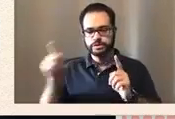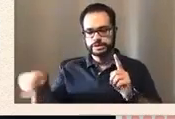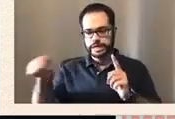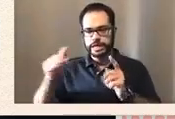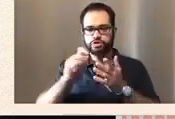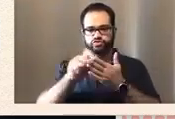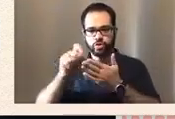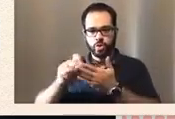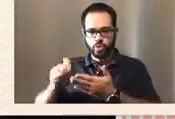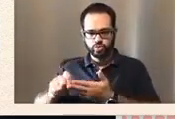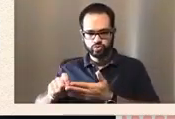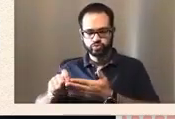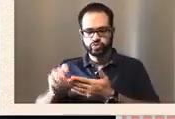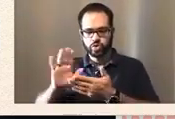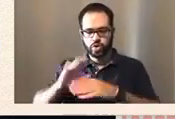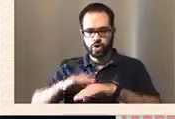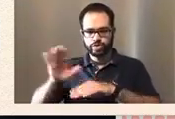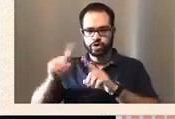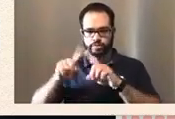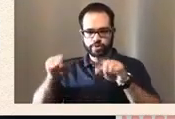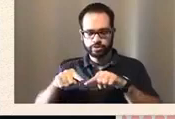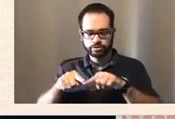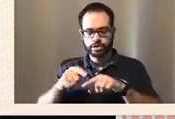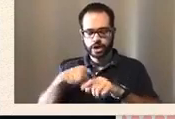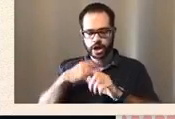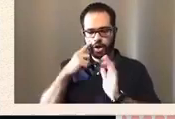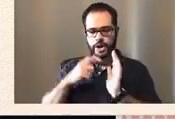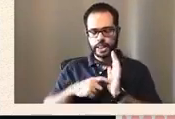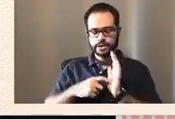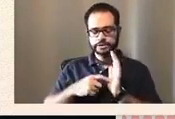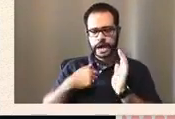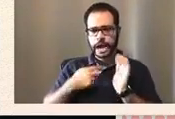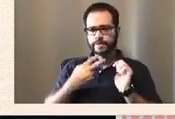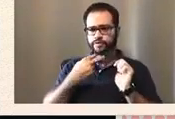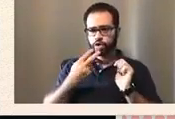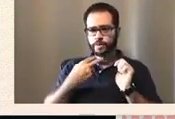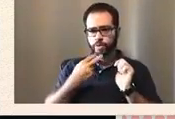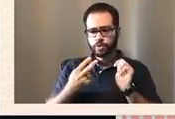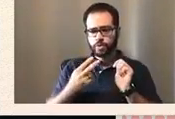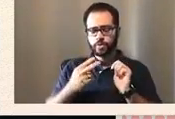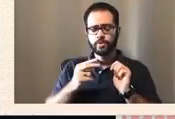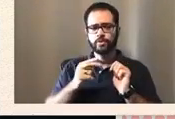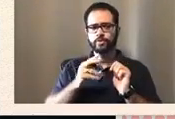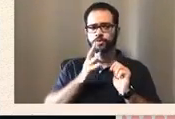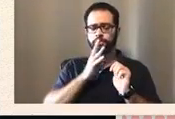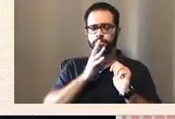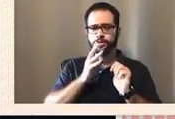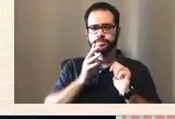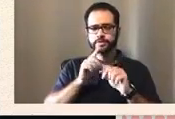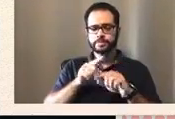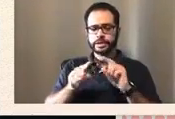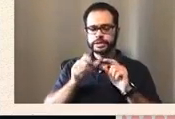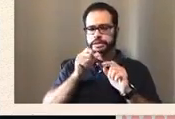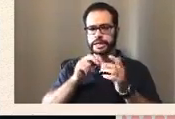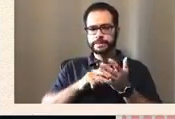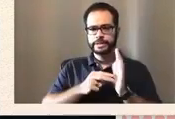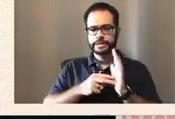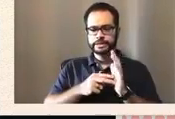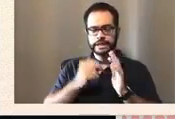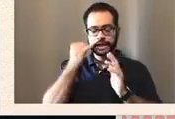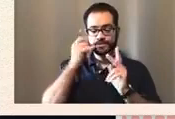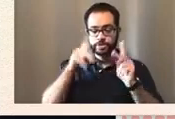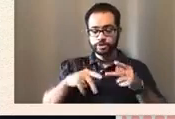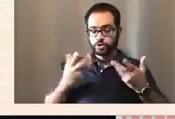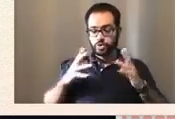And I realized that even if I'm verbal, that doesn't mean that if somebody doesn't want to wait for them to finish what